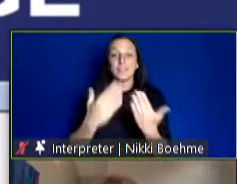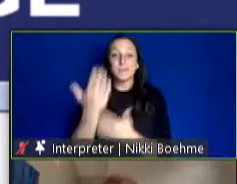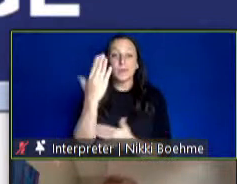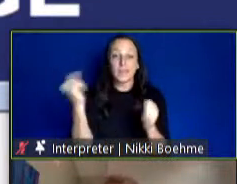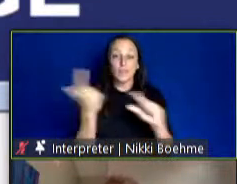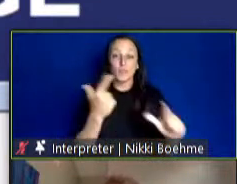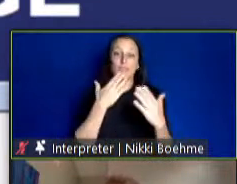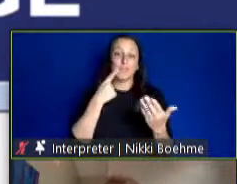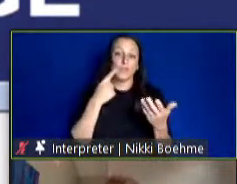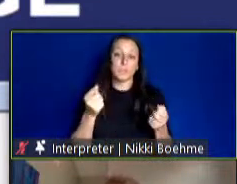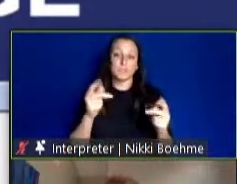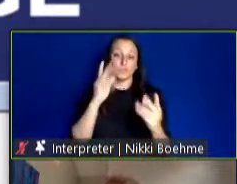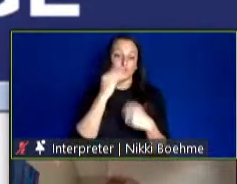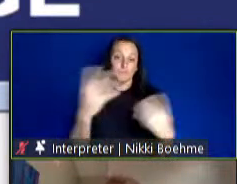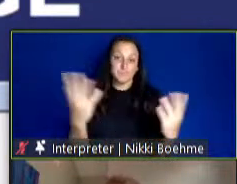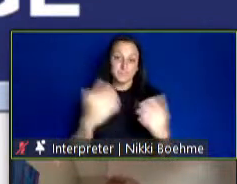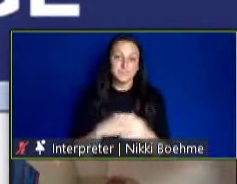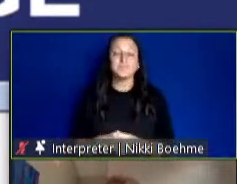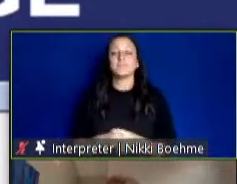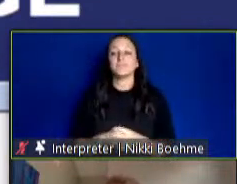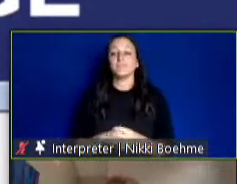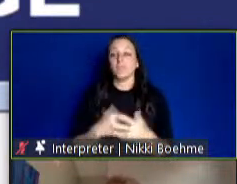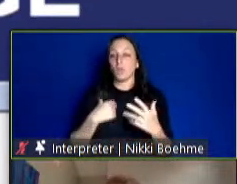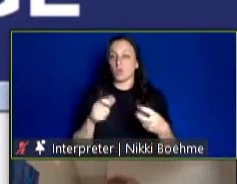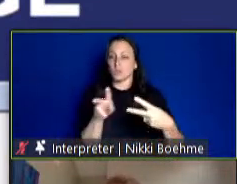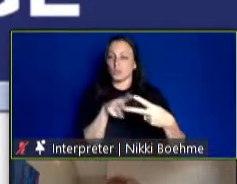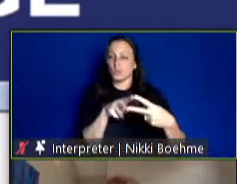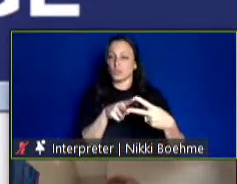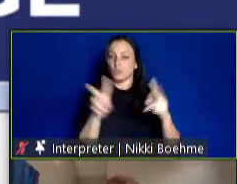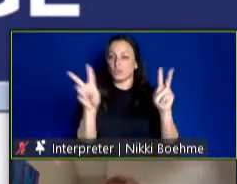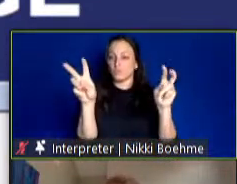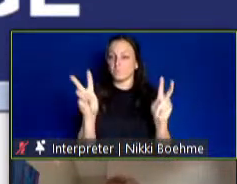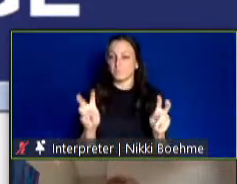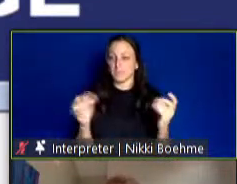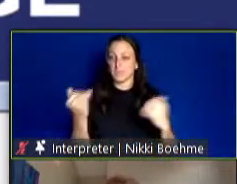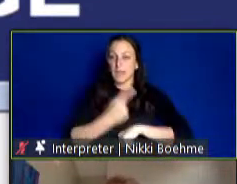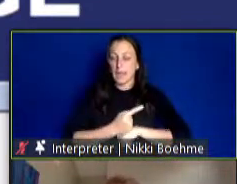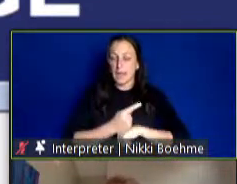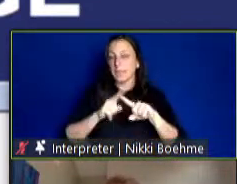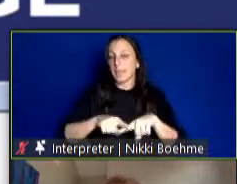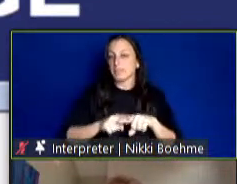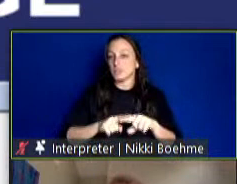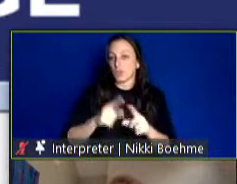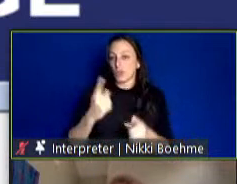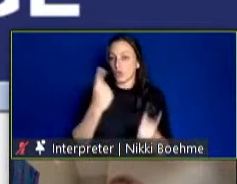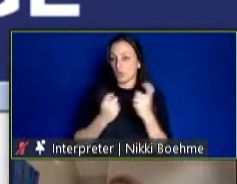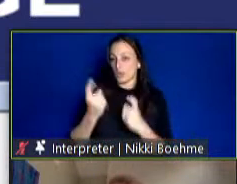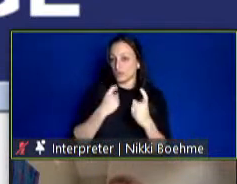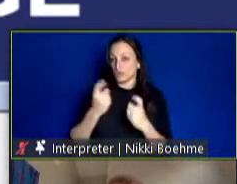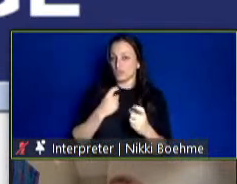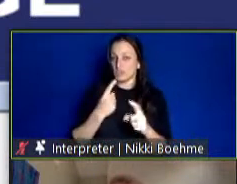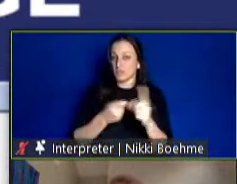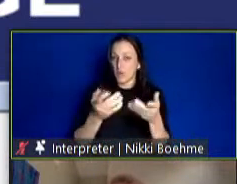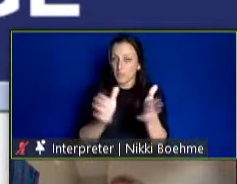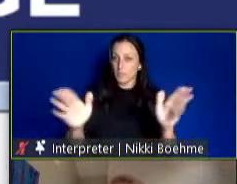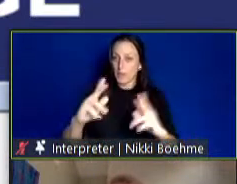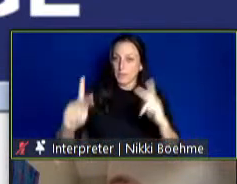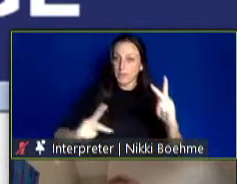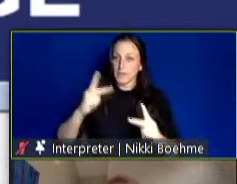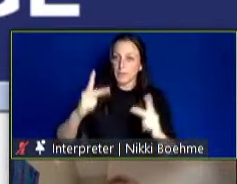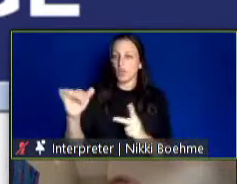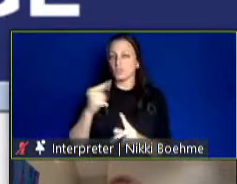share this information with you. I want to cover two topics today based on questions that we've been receiving from the public and from the